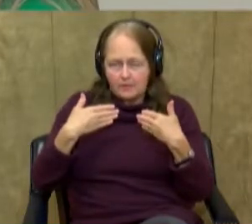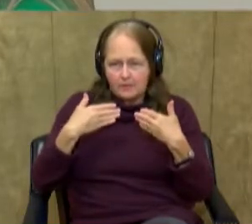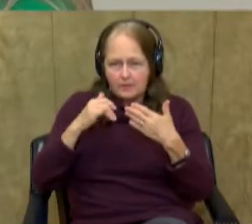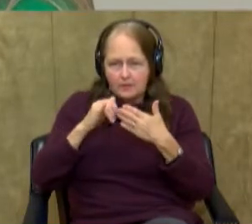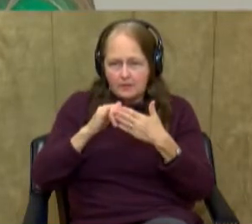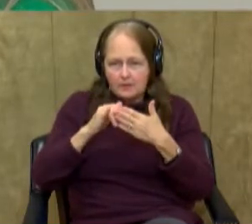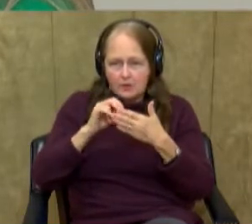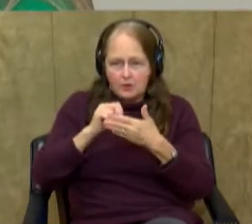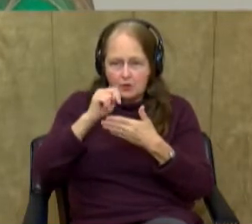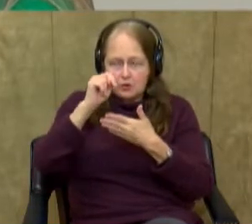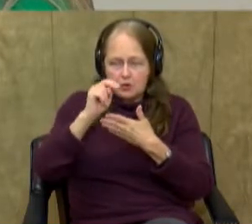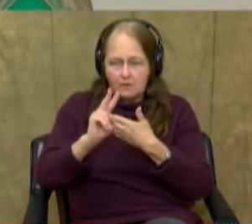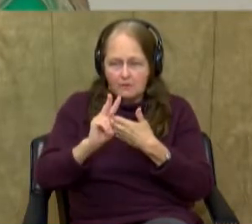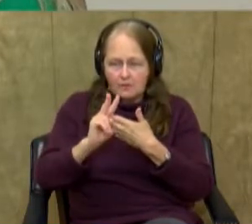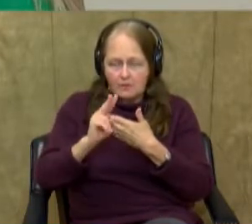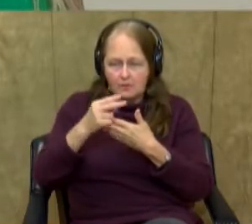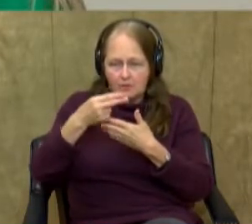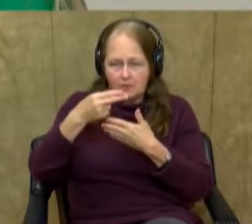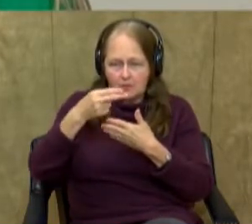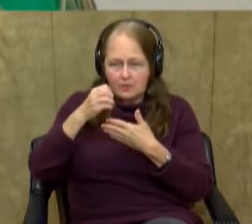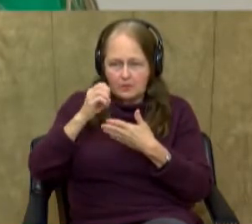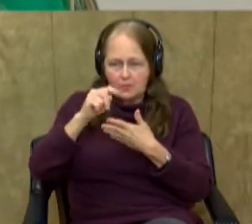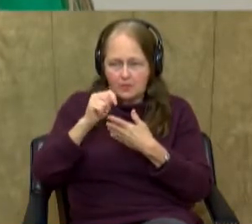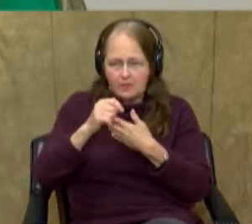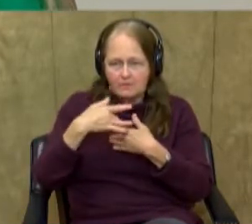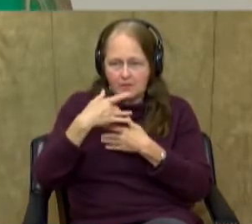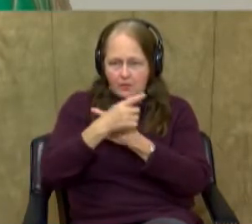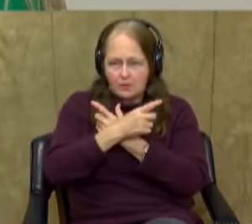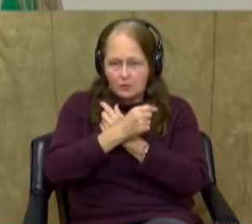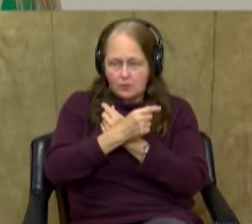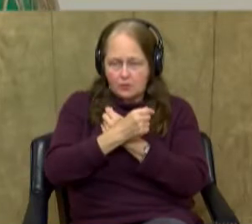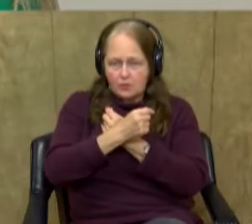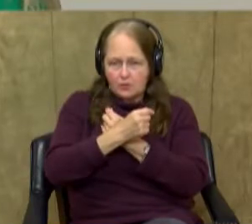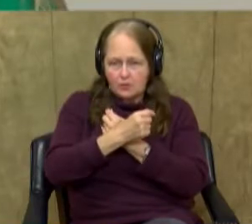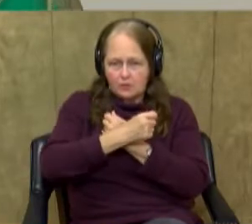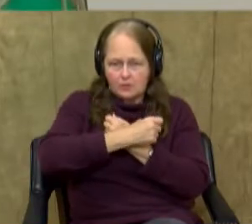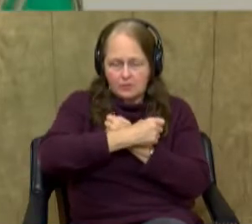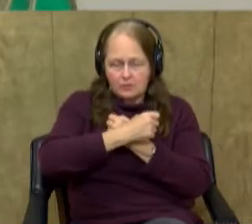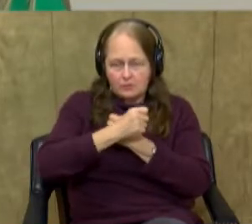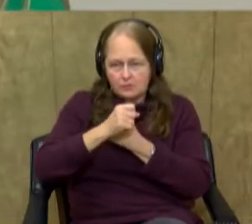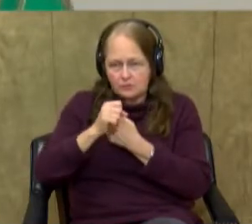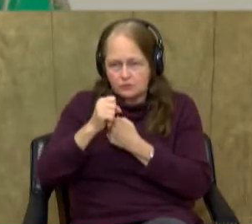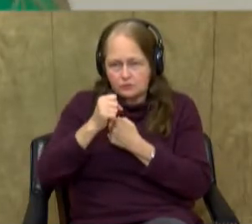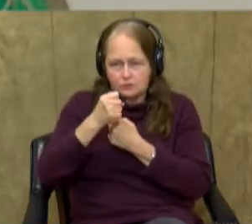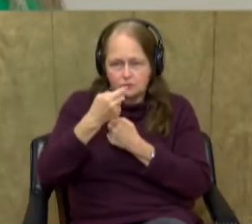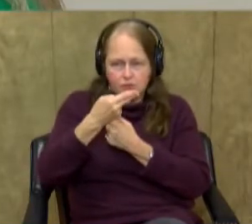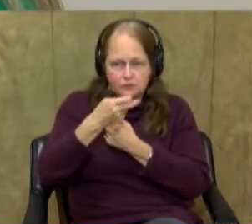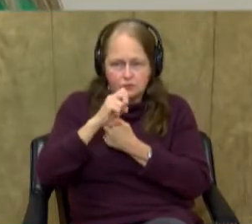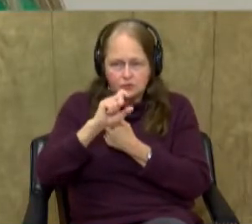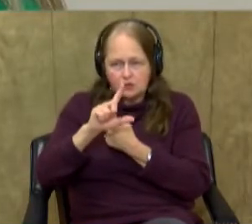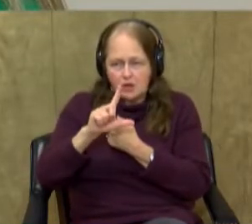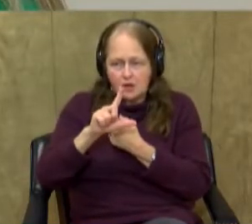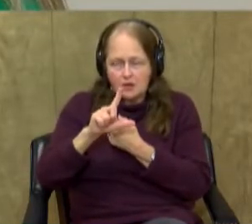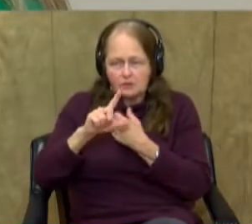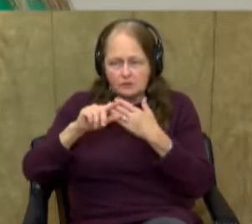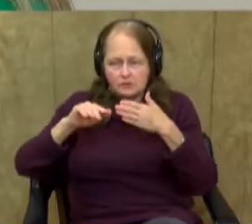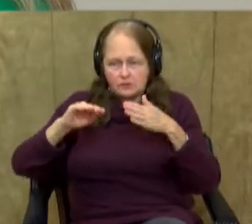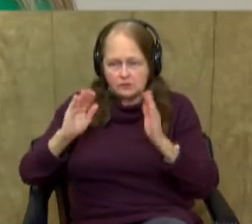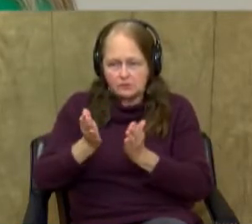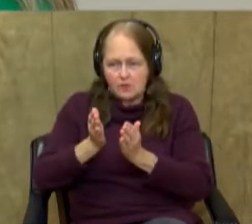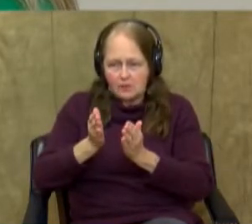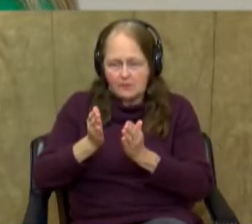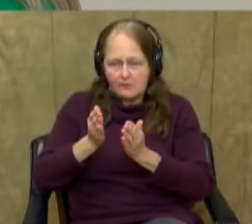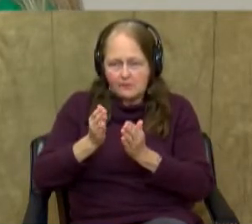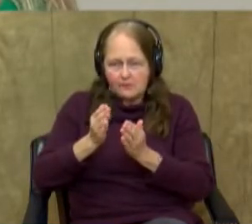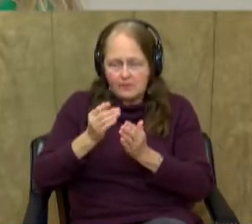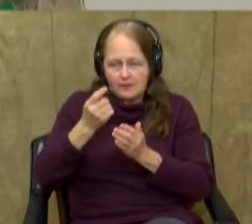But in November, Hermit Crab felt his shell seem to get a bit too small.